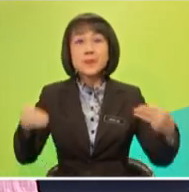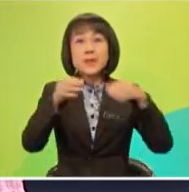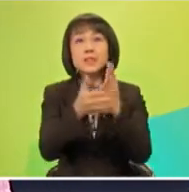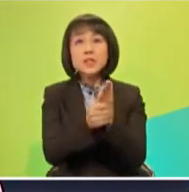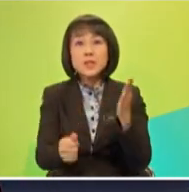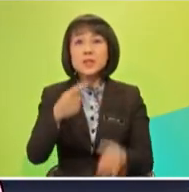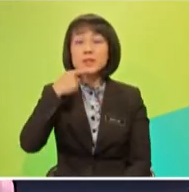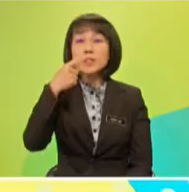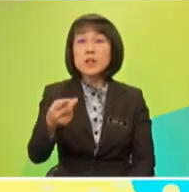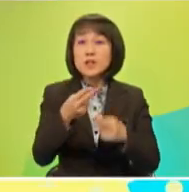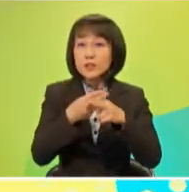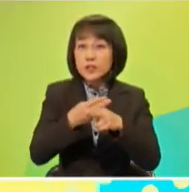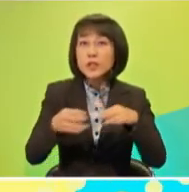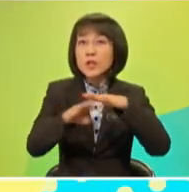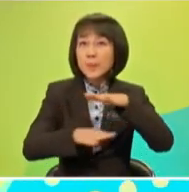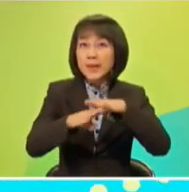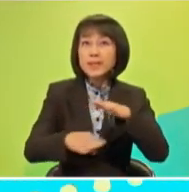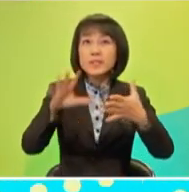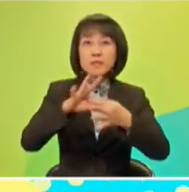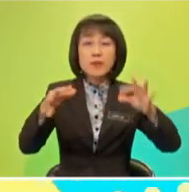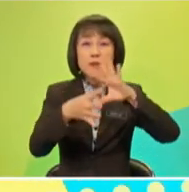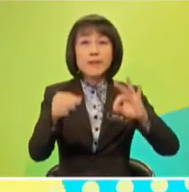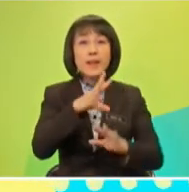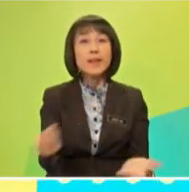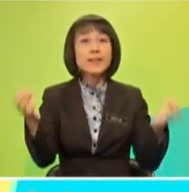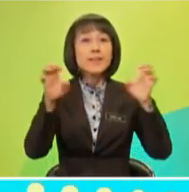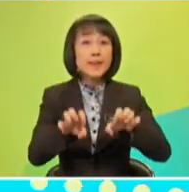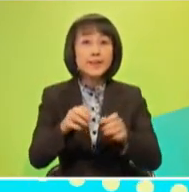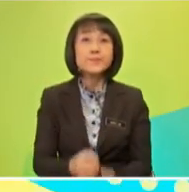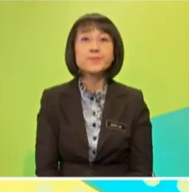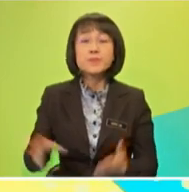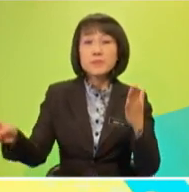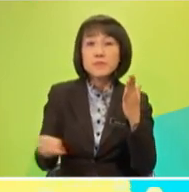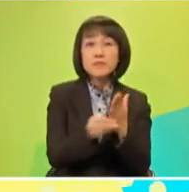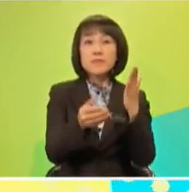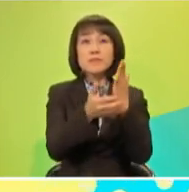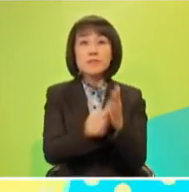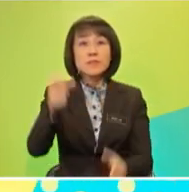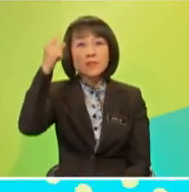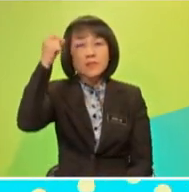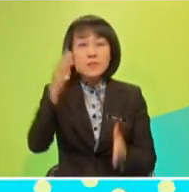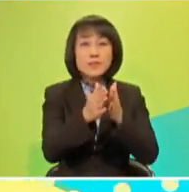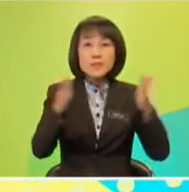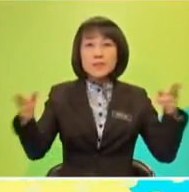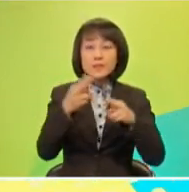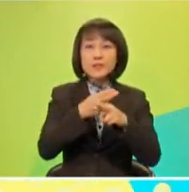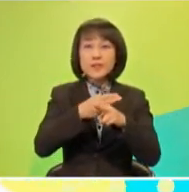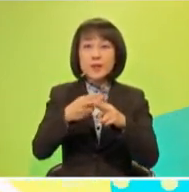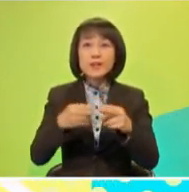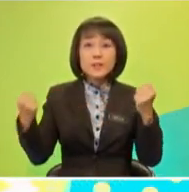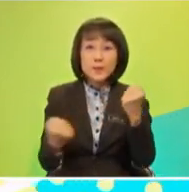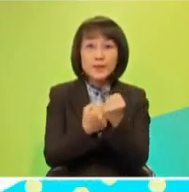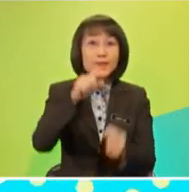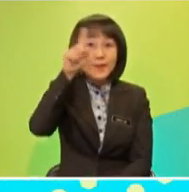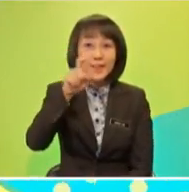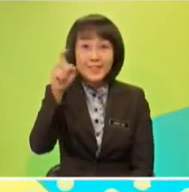short, basic stories and events. And the next one would be understand a wide range of short supported questions. Are you all